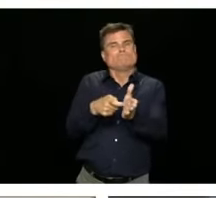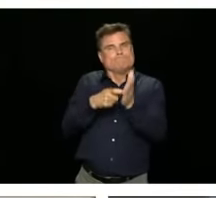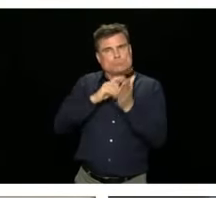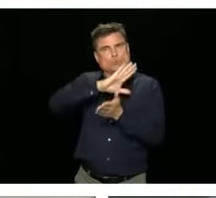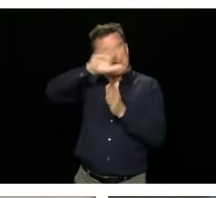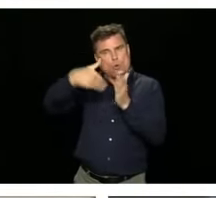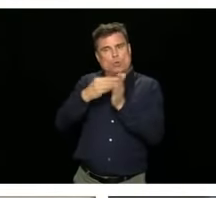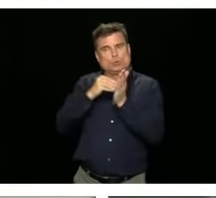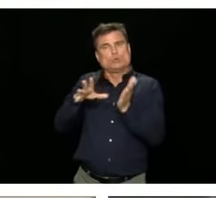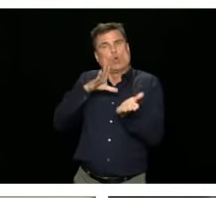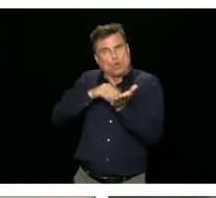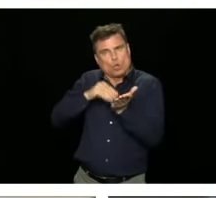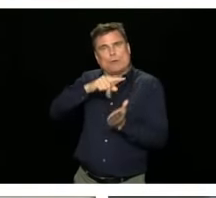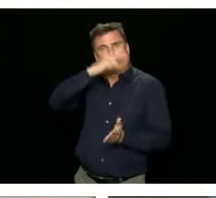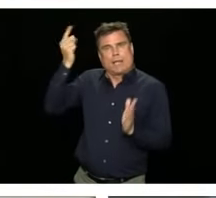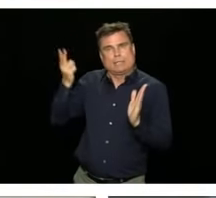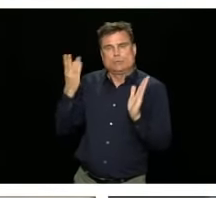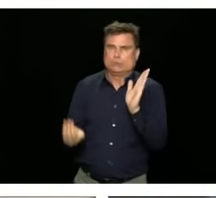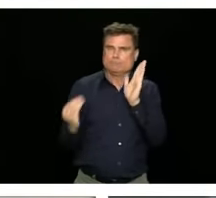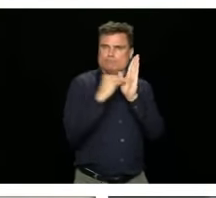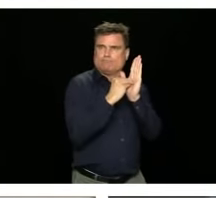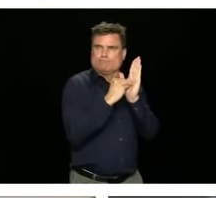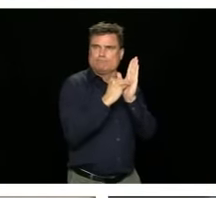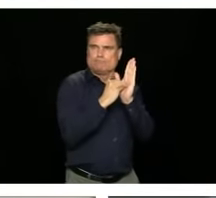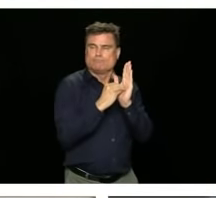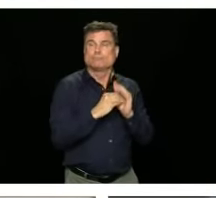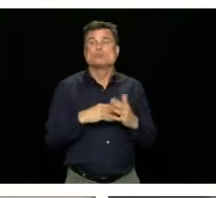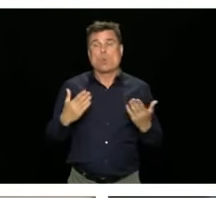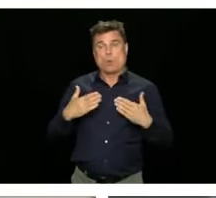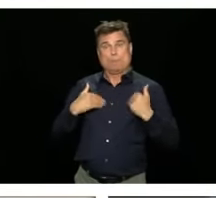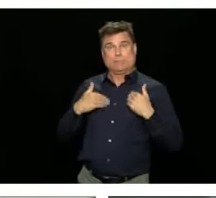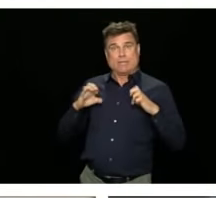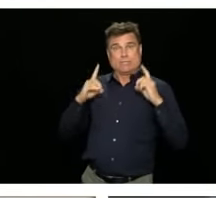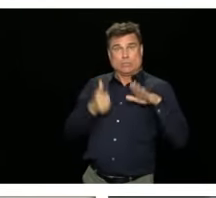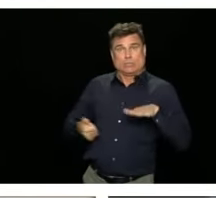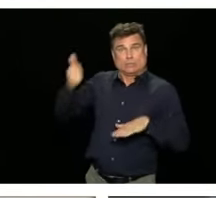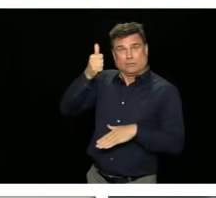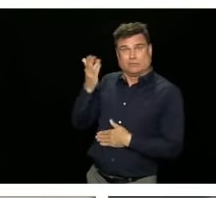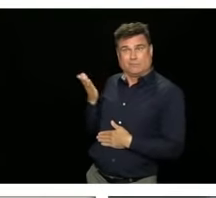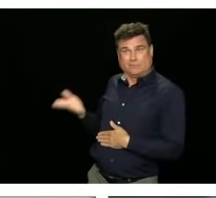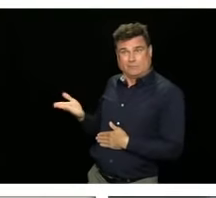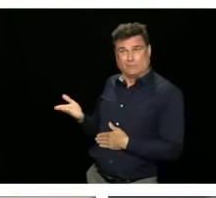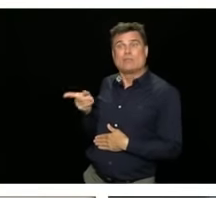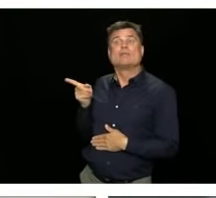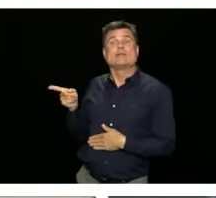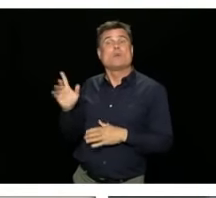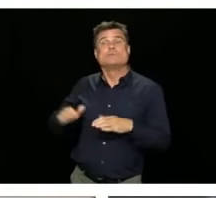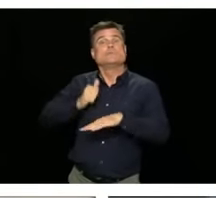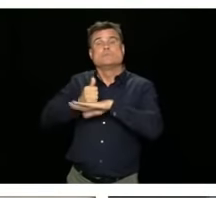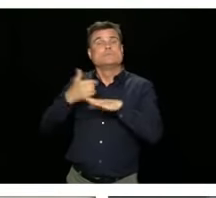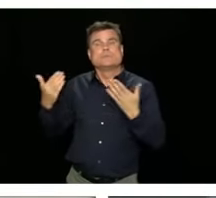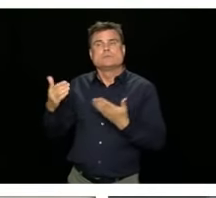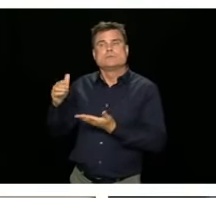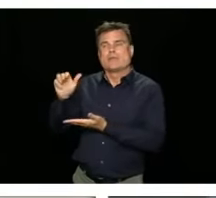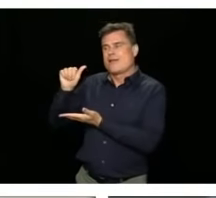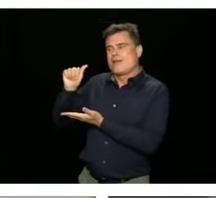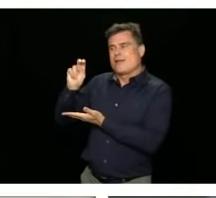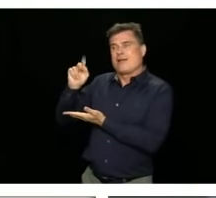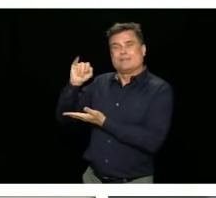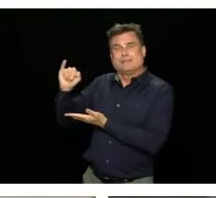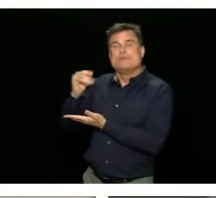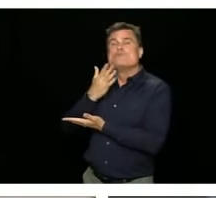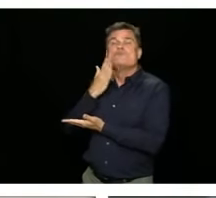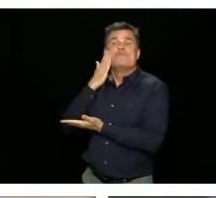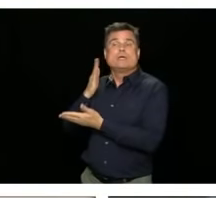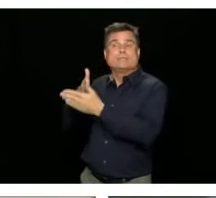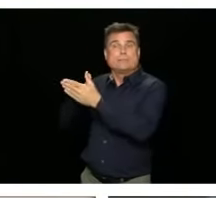develop strategies within all schools within the district. And so I encourage local school boards to take the